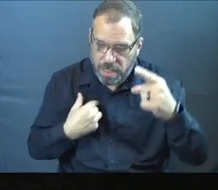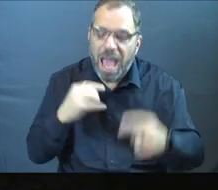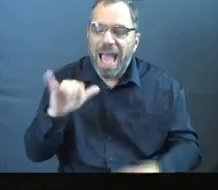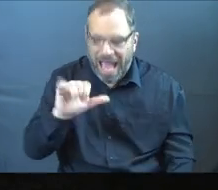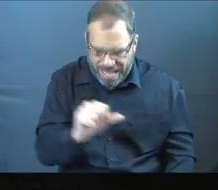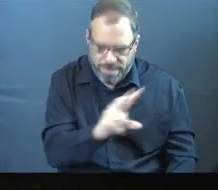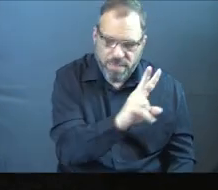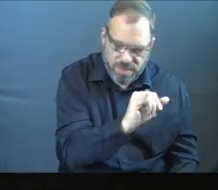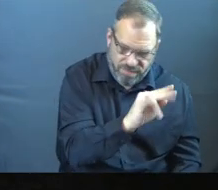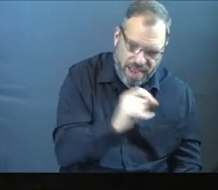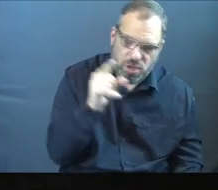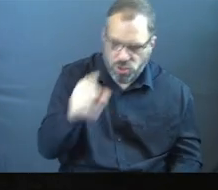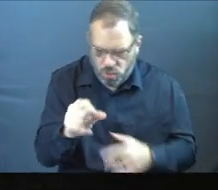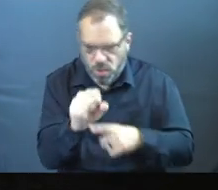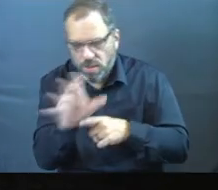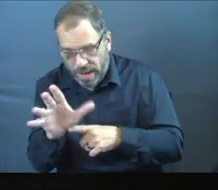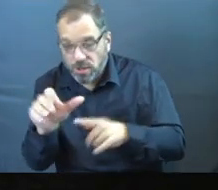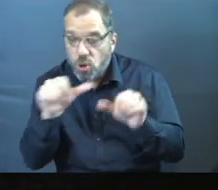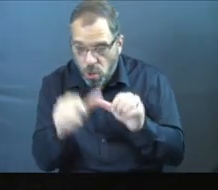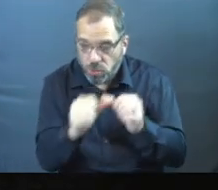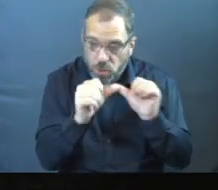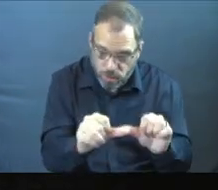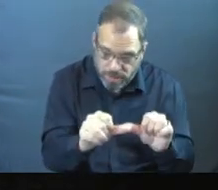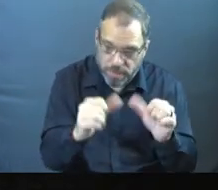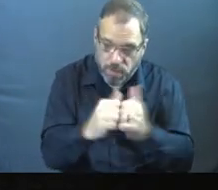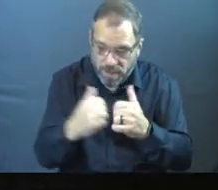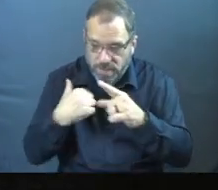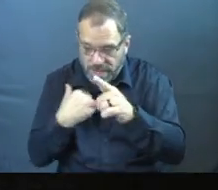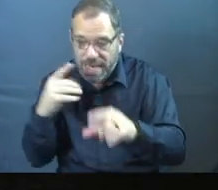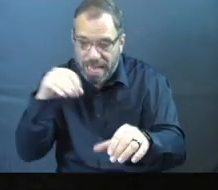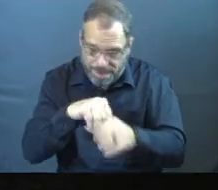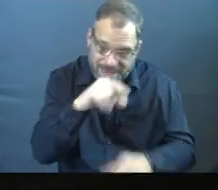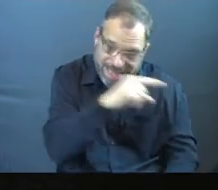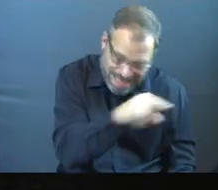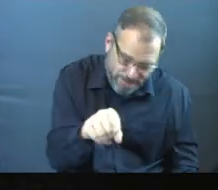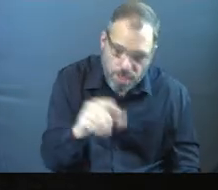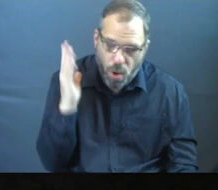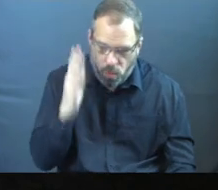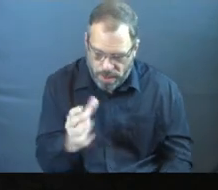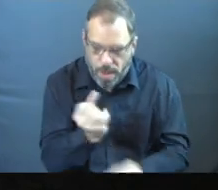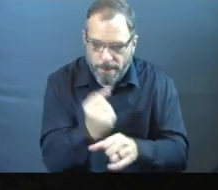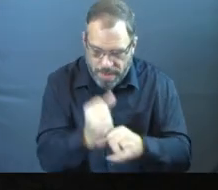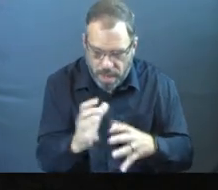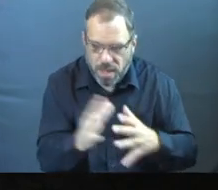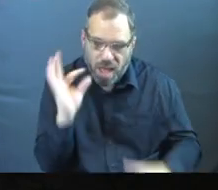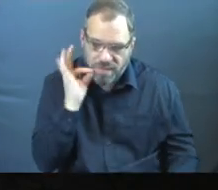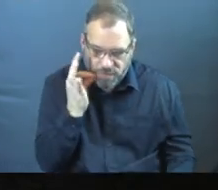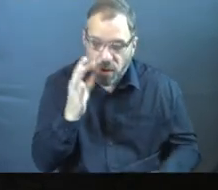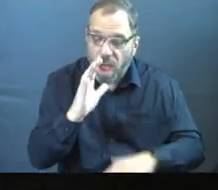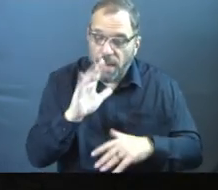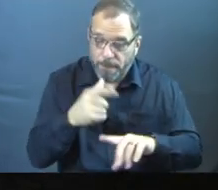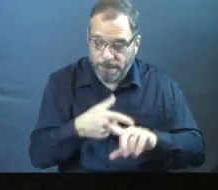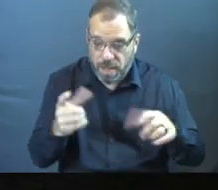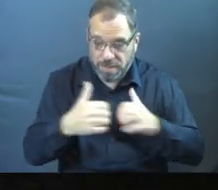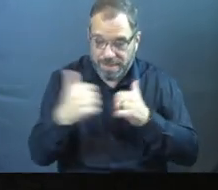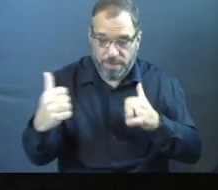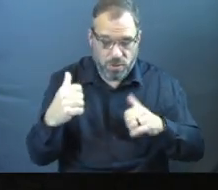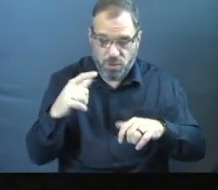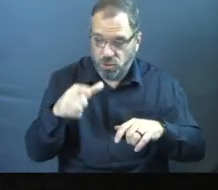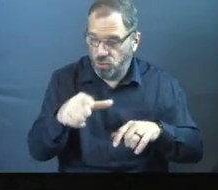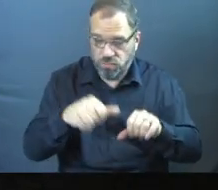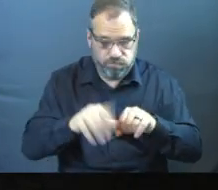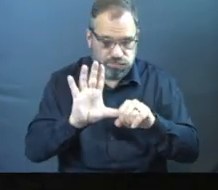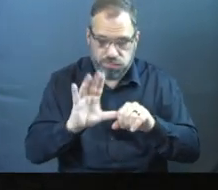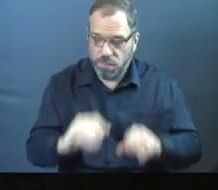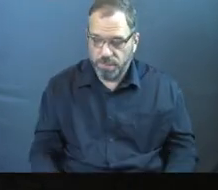Yes, I am the vine, you are the branches. Those who remain in me, and I in them will produce much fruit. For apart from me, you can do